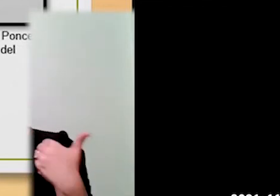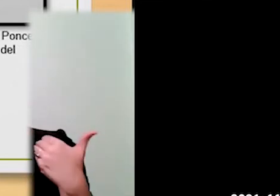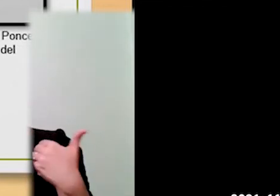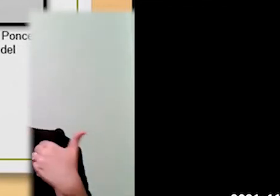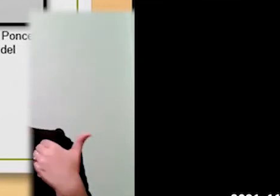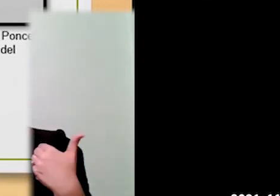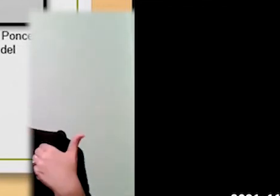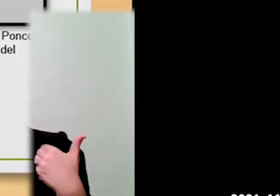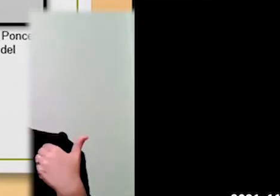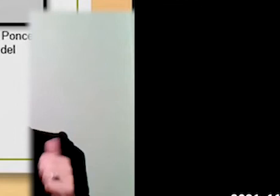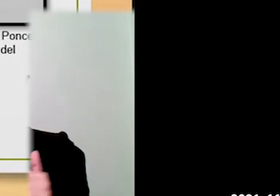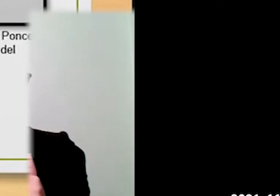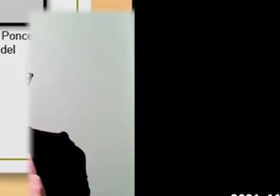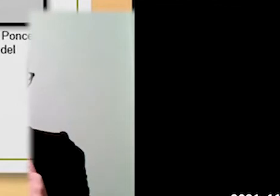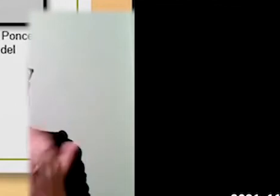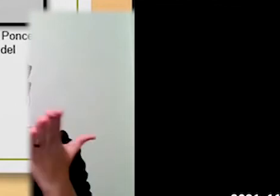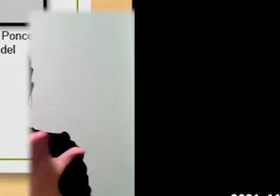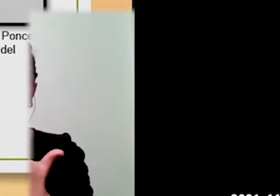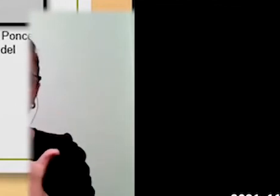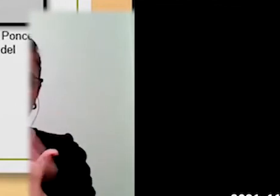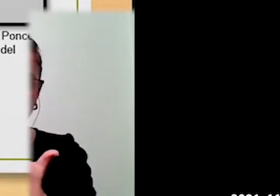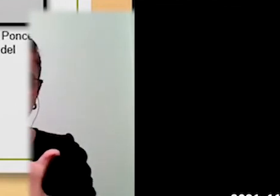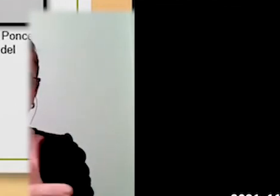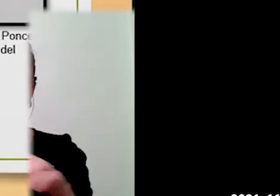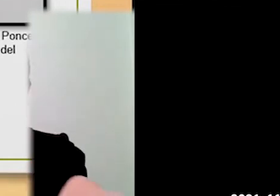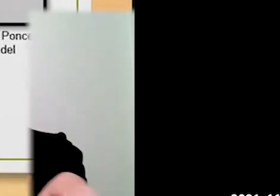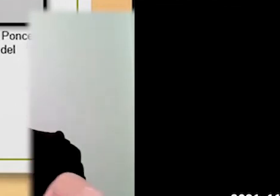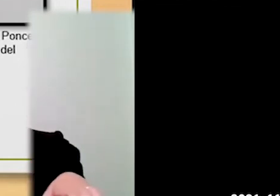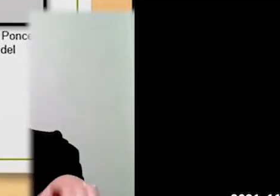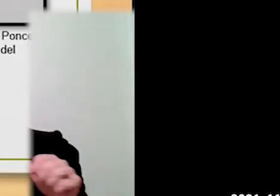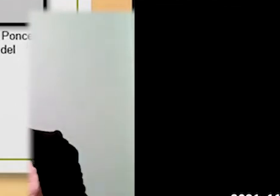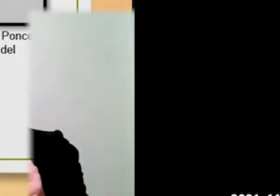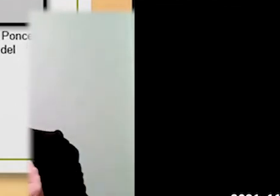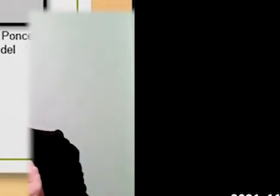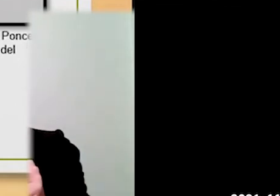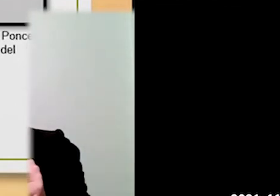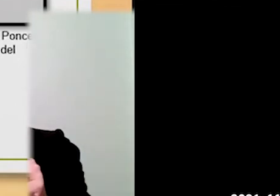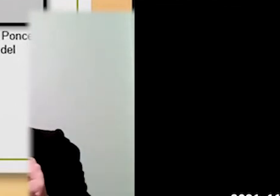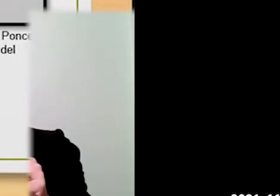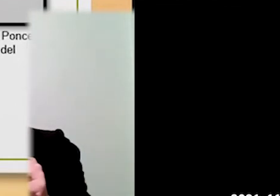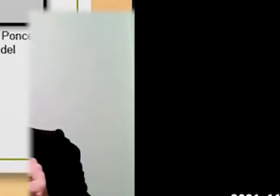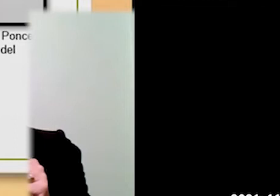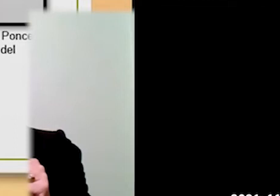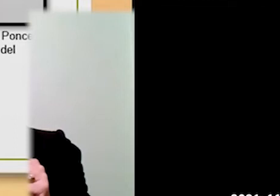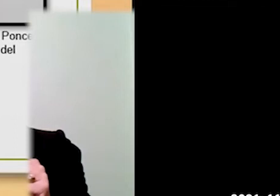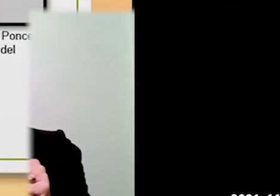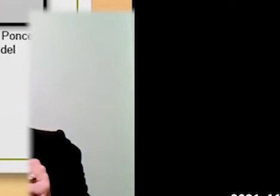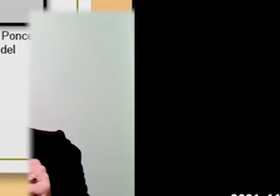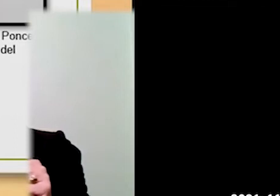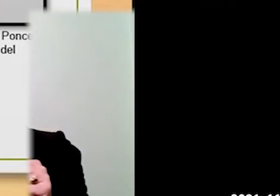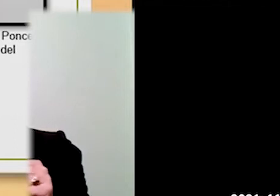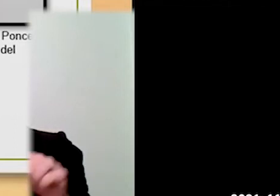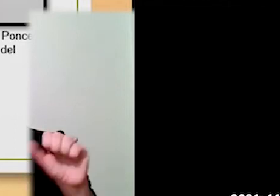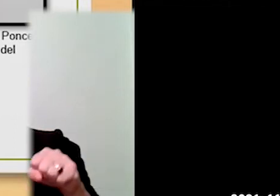19th and early 20th century were crucial to understand changes in the topography in Puerta de